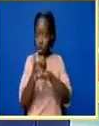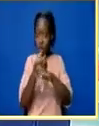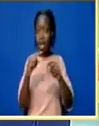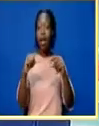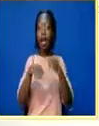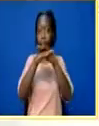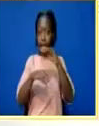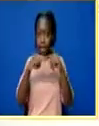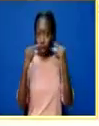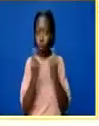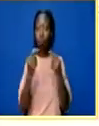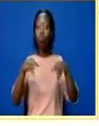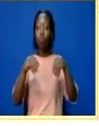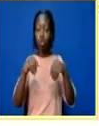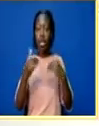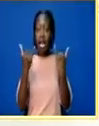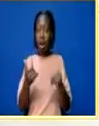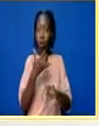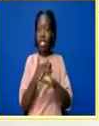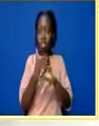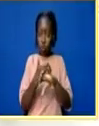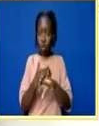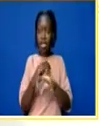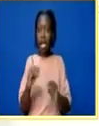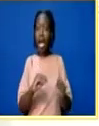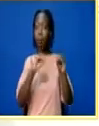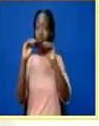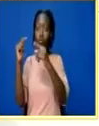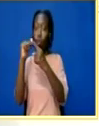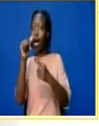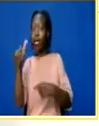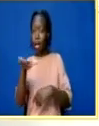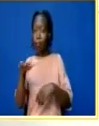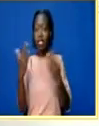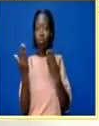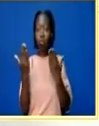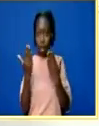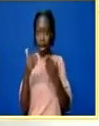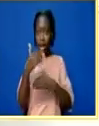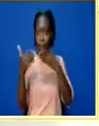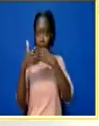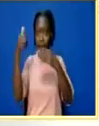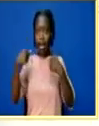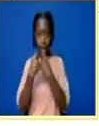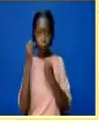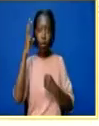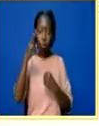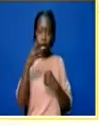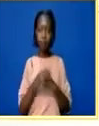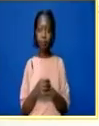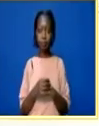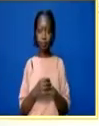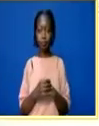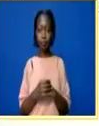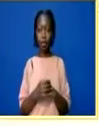So those stones are carried from that point mm-hmm. to where they are going to be used. Mm. The soil and